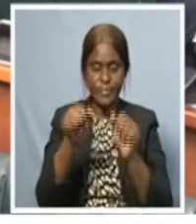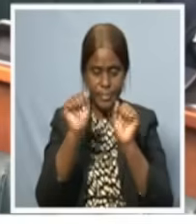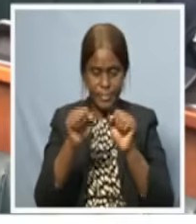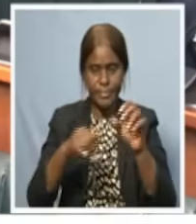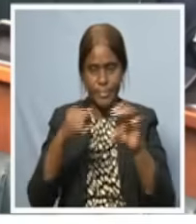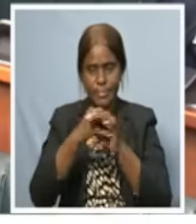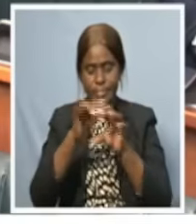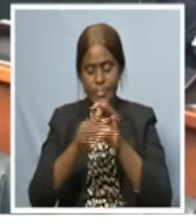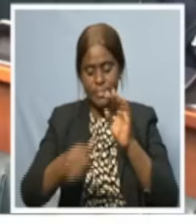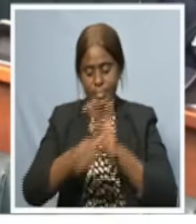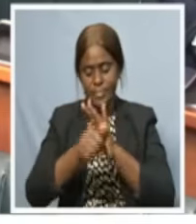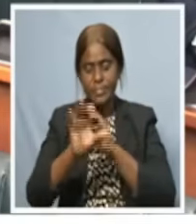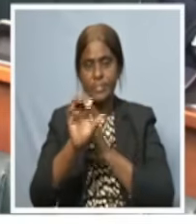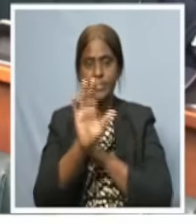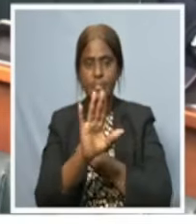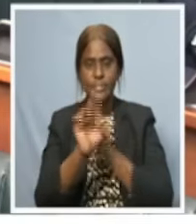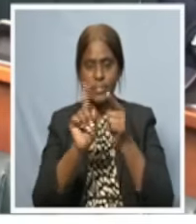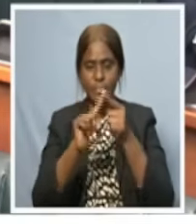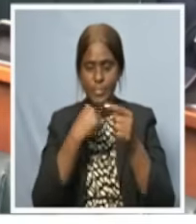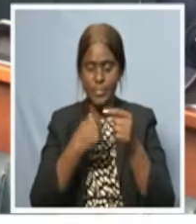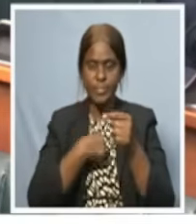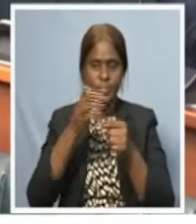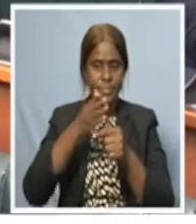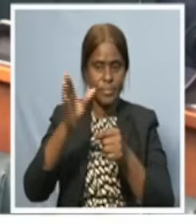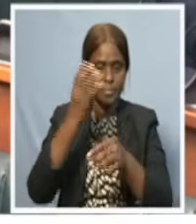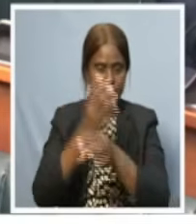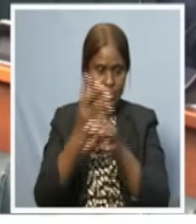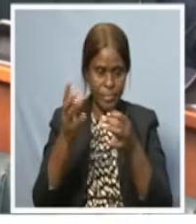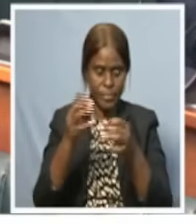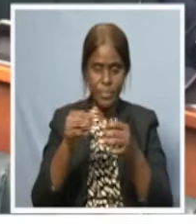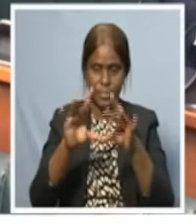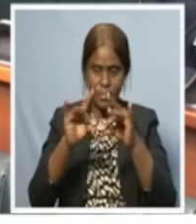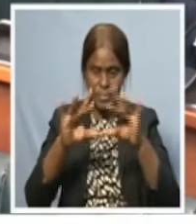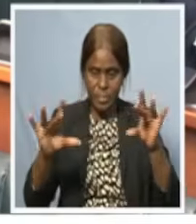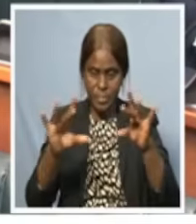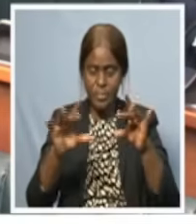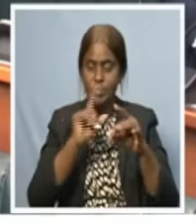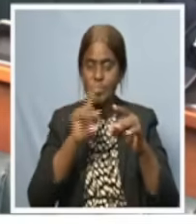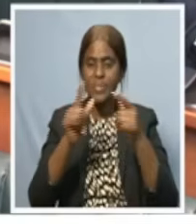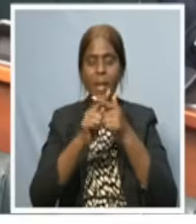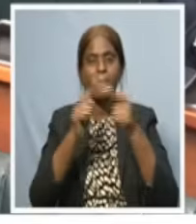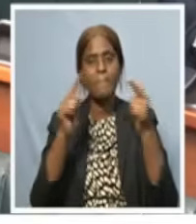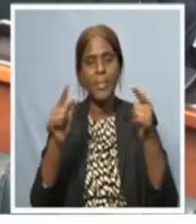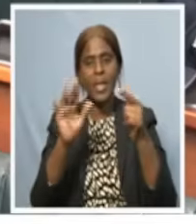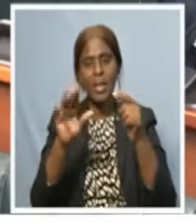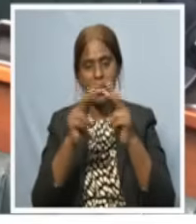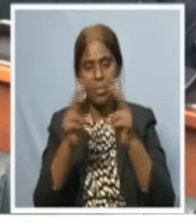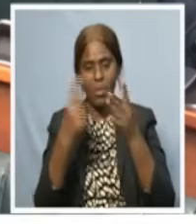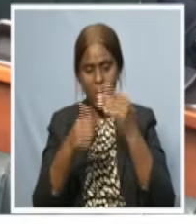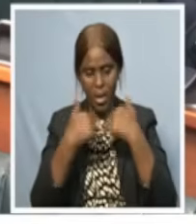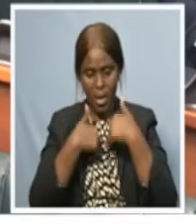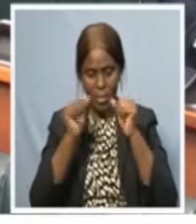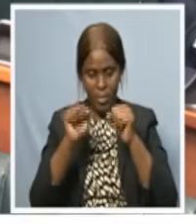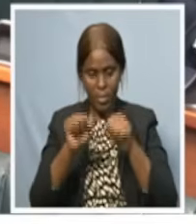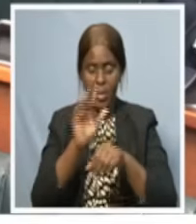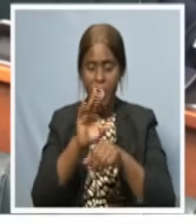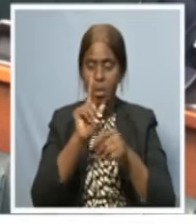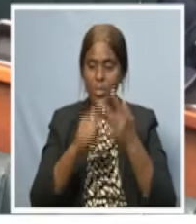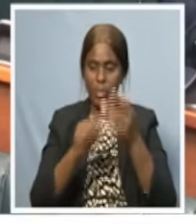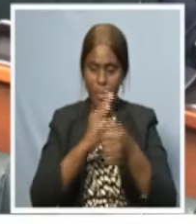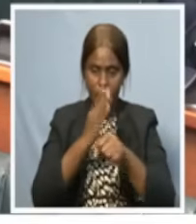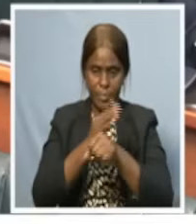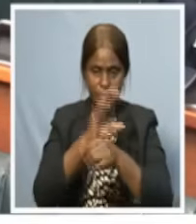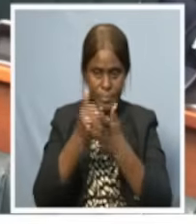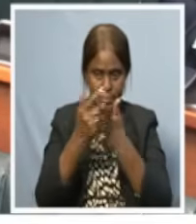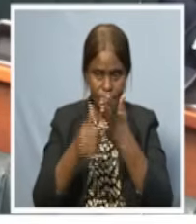can engage the private sector. I have been to Chinsali Hospital. The land is actually vast. So there's a possibility that once we